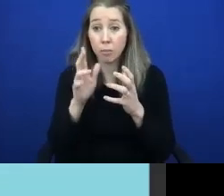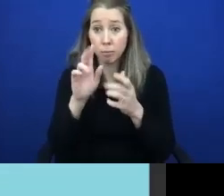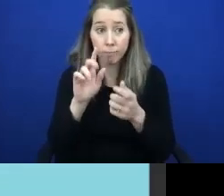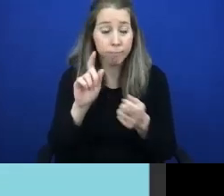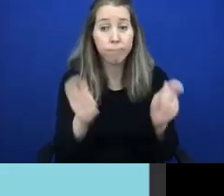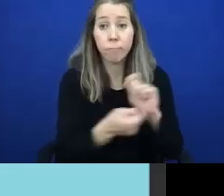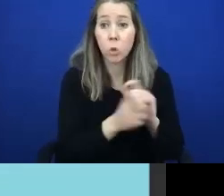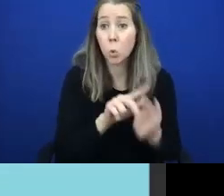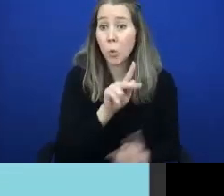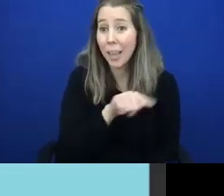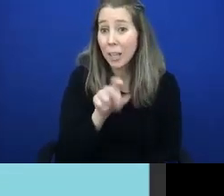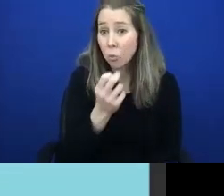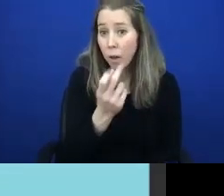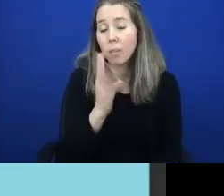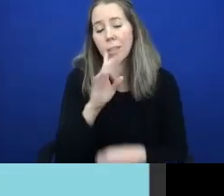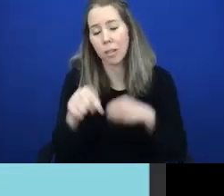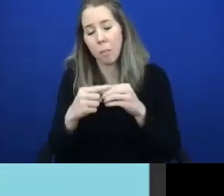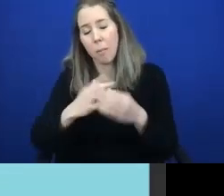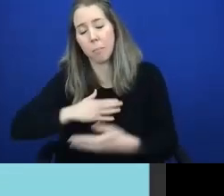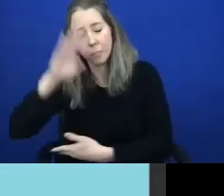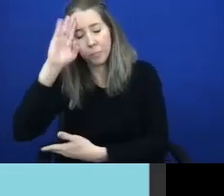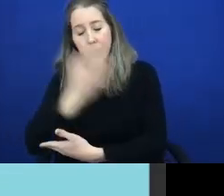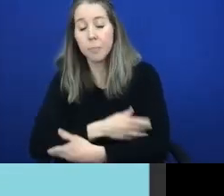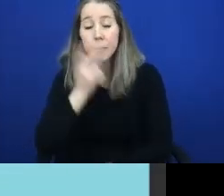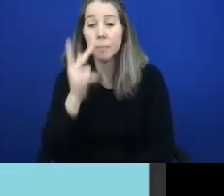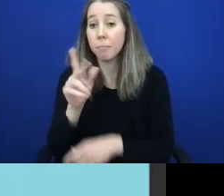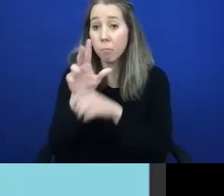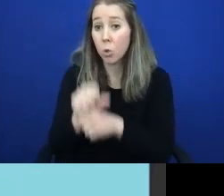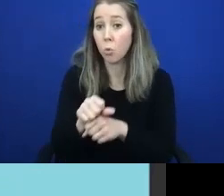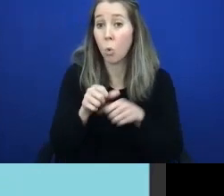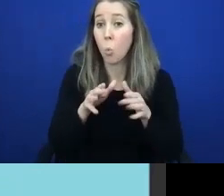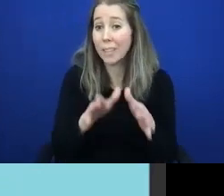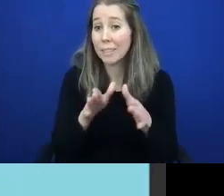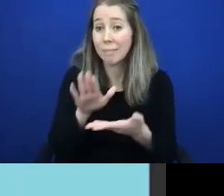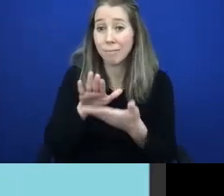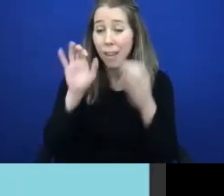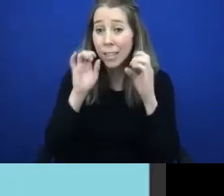son, I'm seeing that the traditional ways of education are not